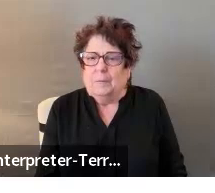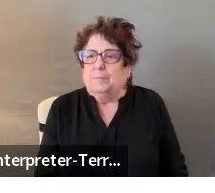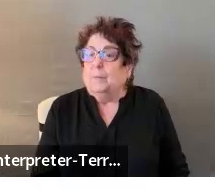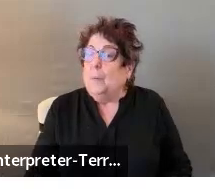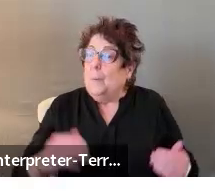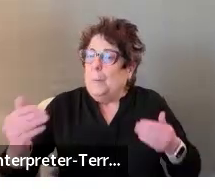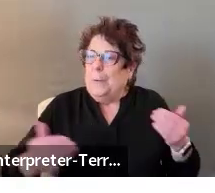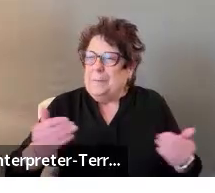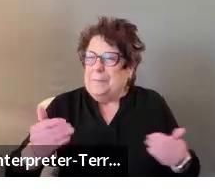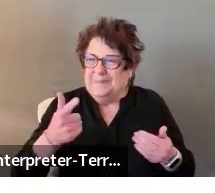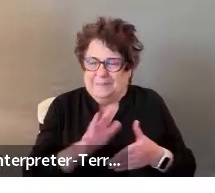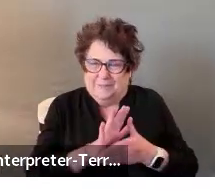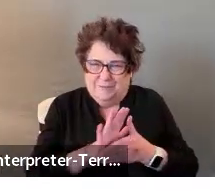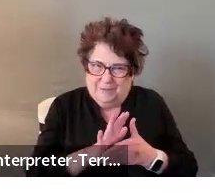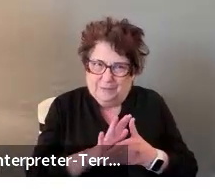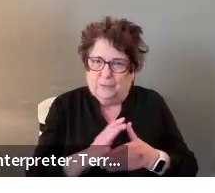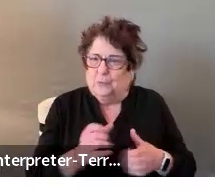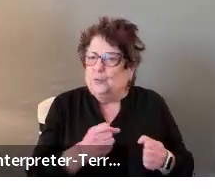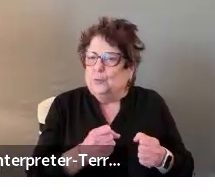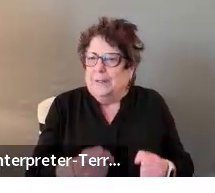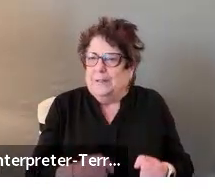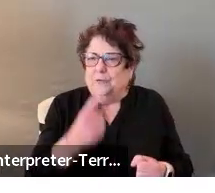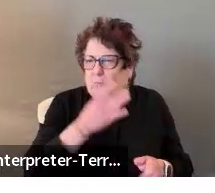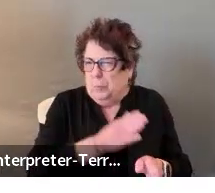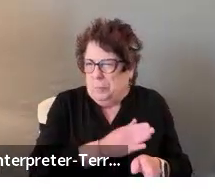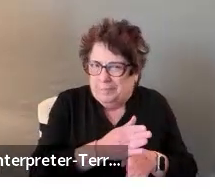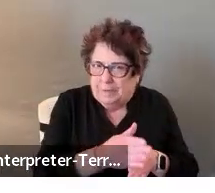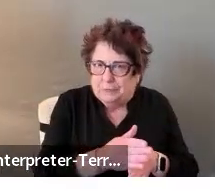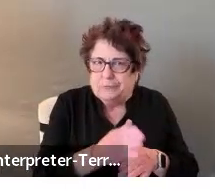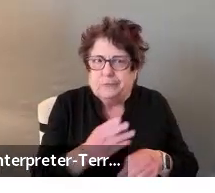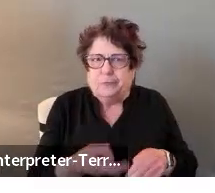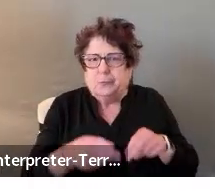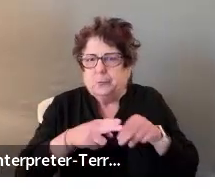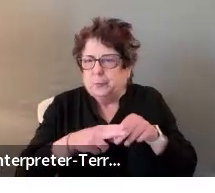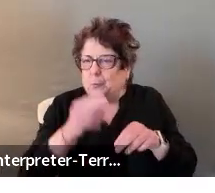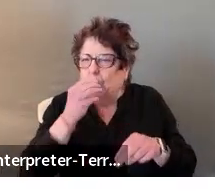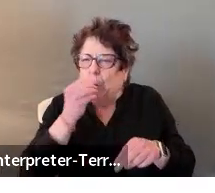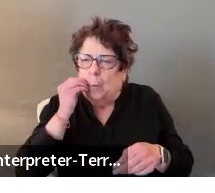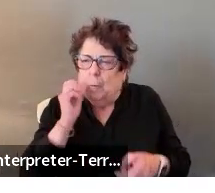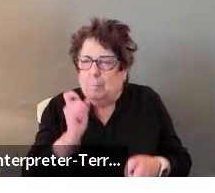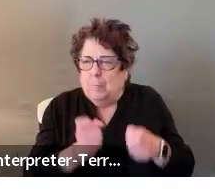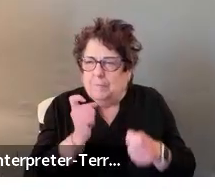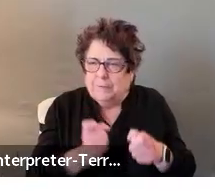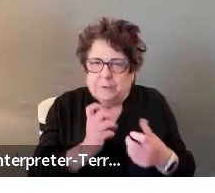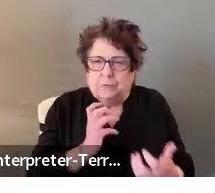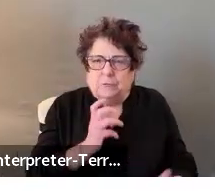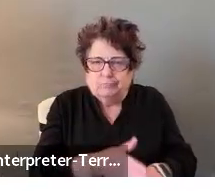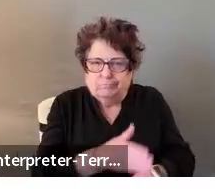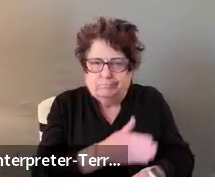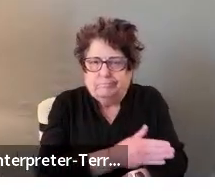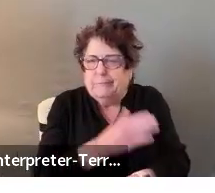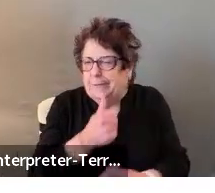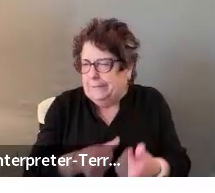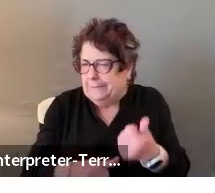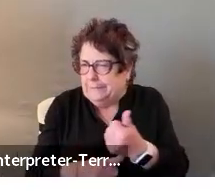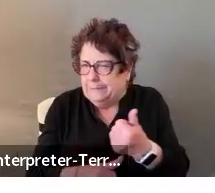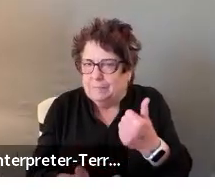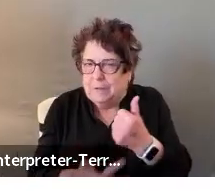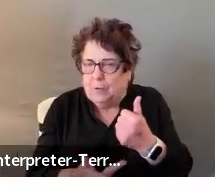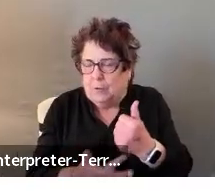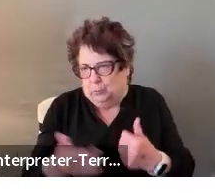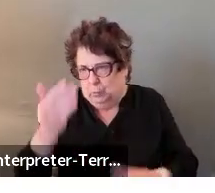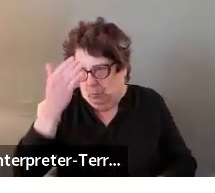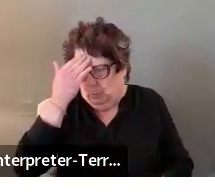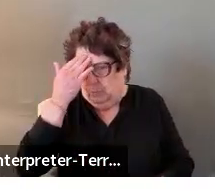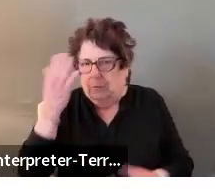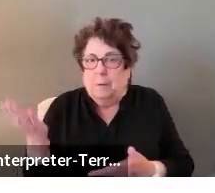Welcome to this video, Strategies for Professionals to Increase Home Modification and Assistive Technology Awareness, brought to you by